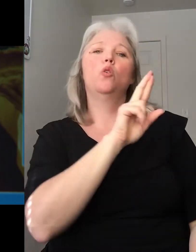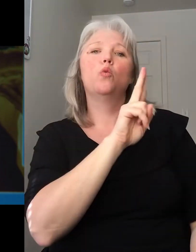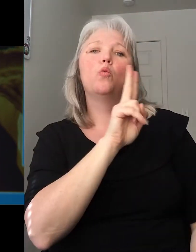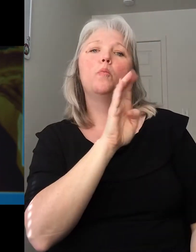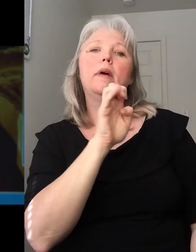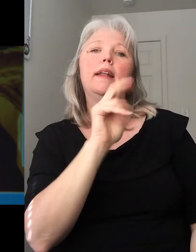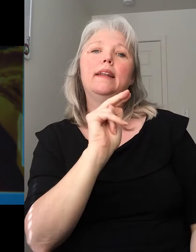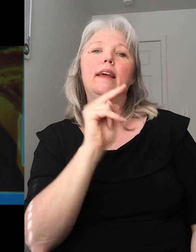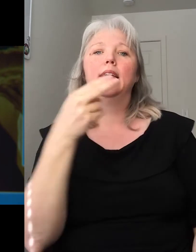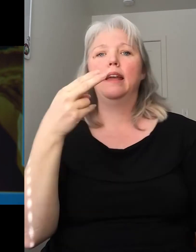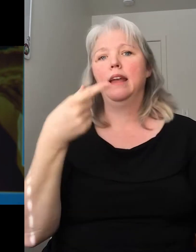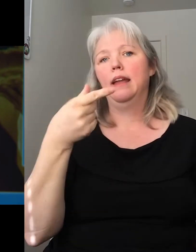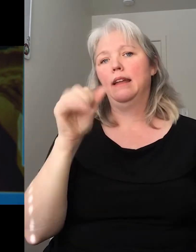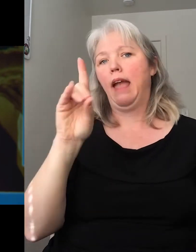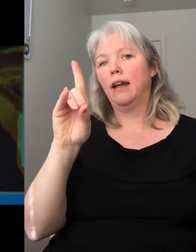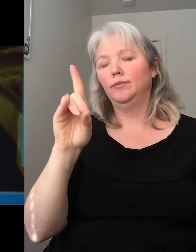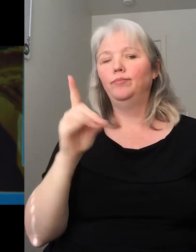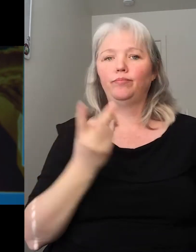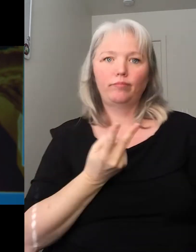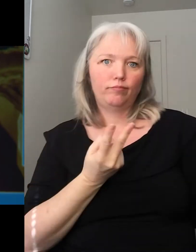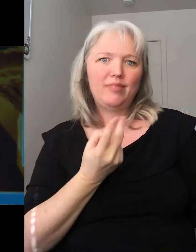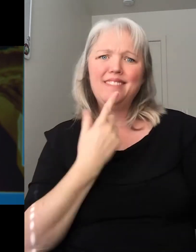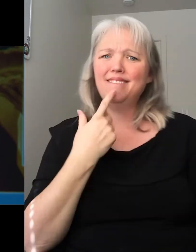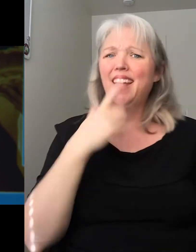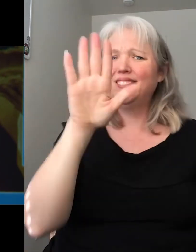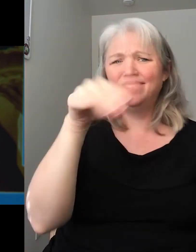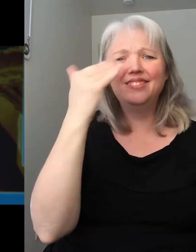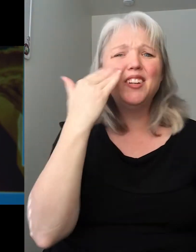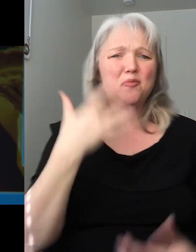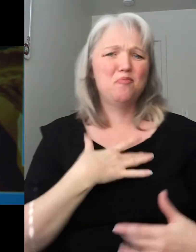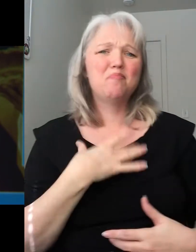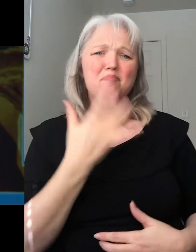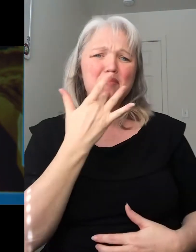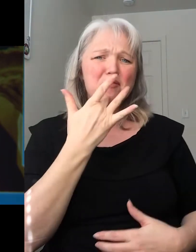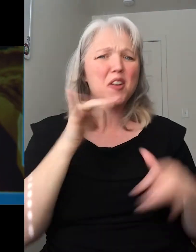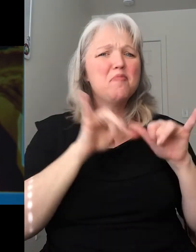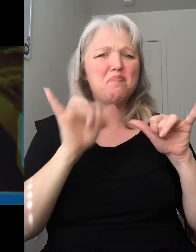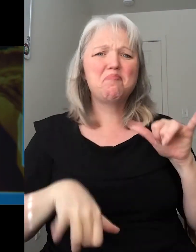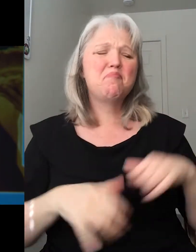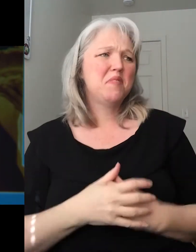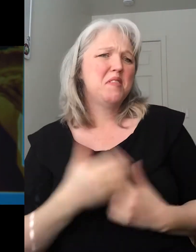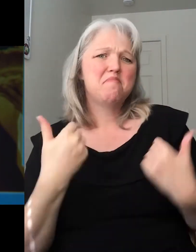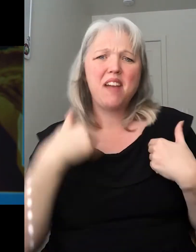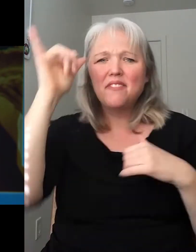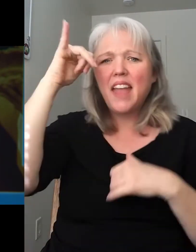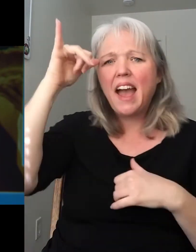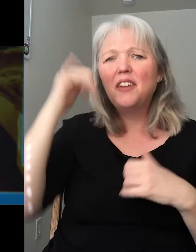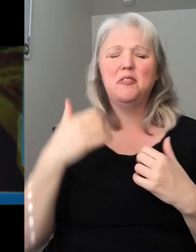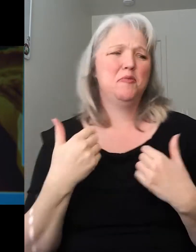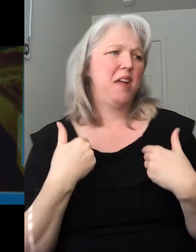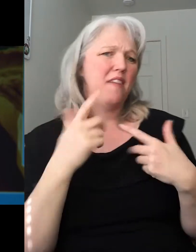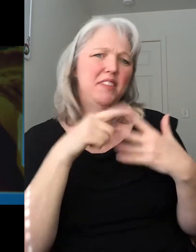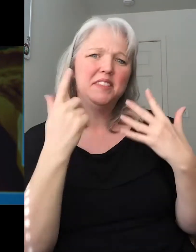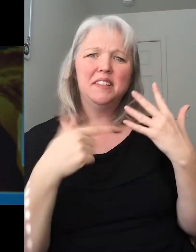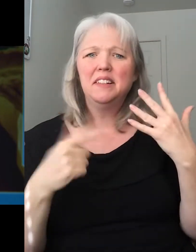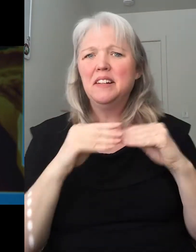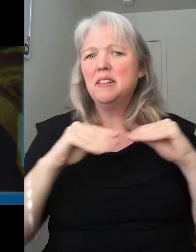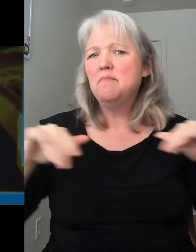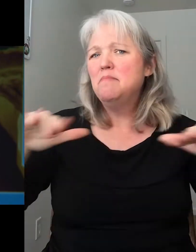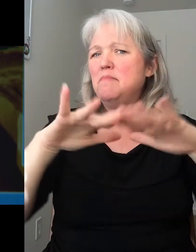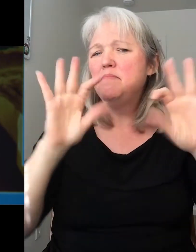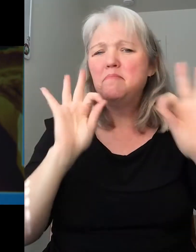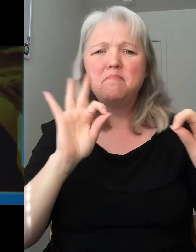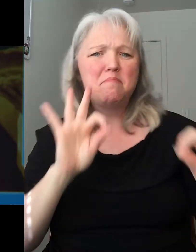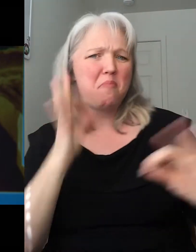Reuben and Gad. Reuben and Gad said, you know what? We like it right here. Man, we've got cattle and we've got all this